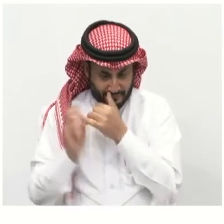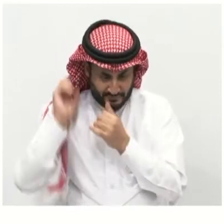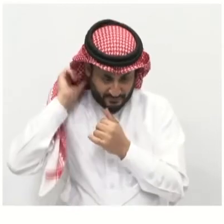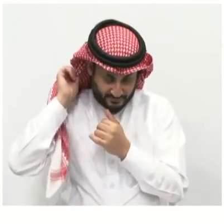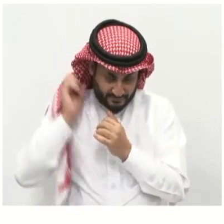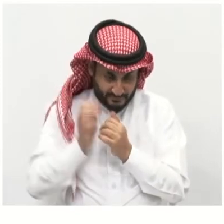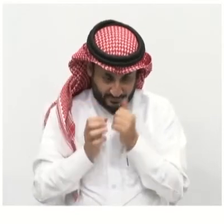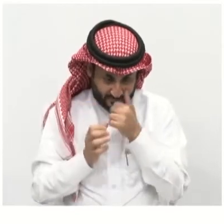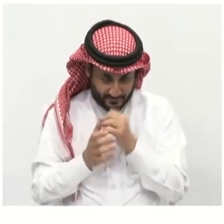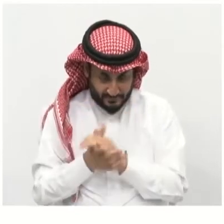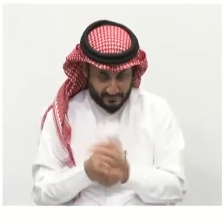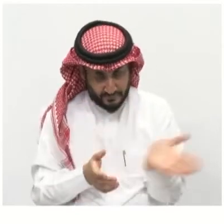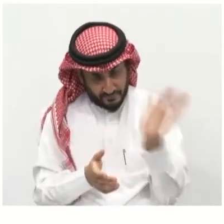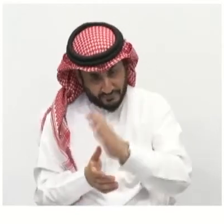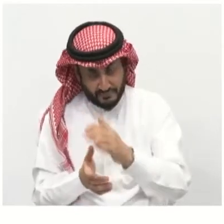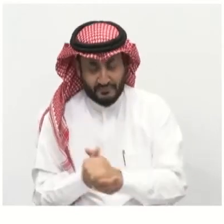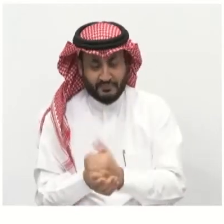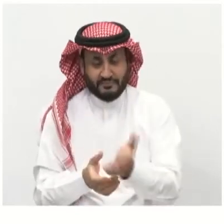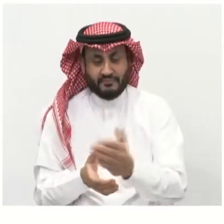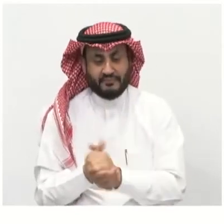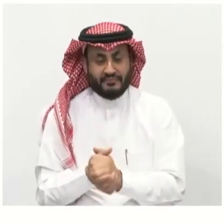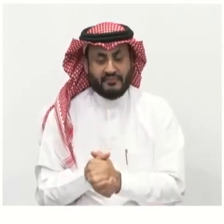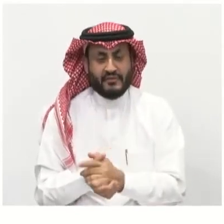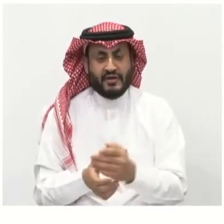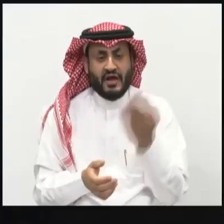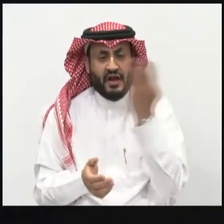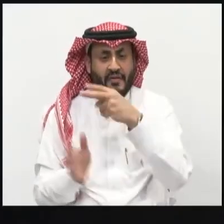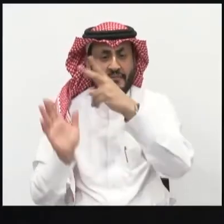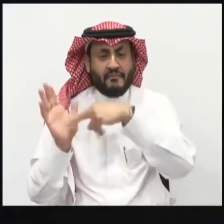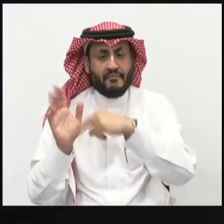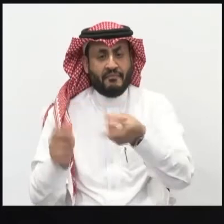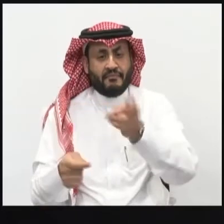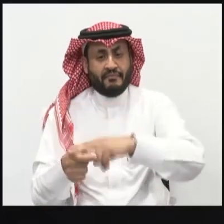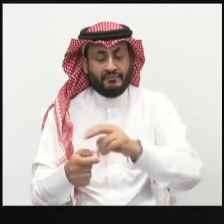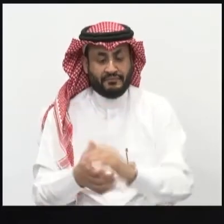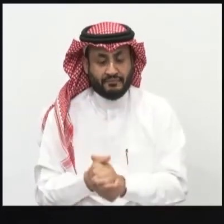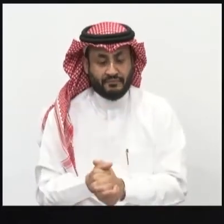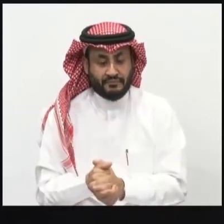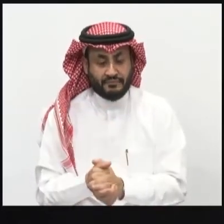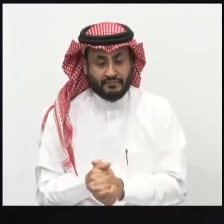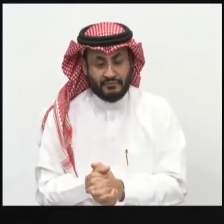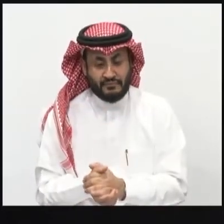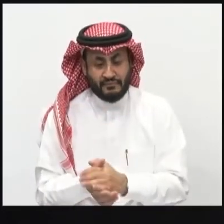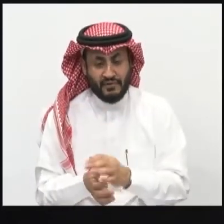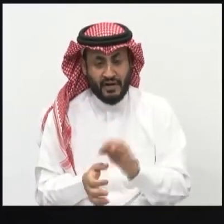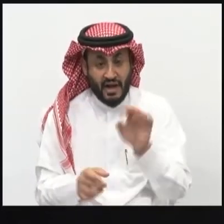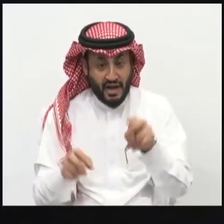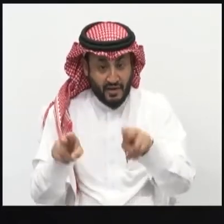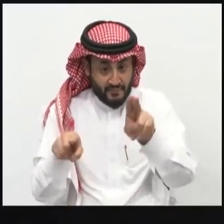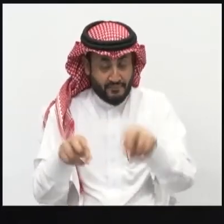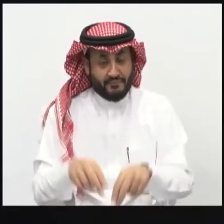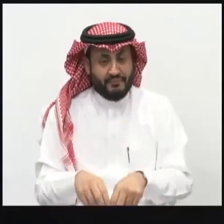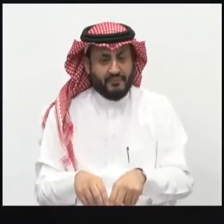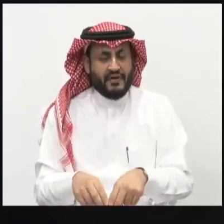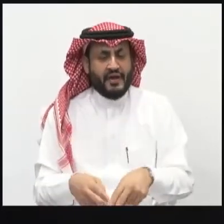Excellent job. Now we're going to read the text again. This time we're going to look for different pieces